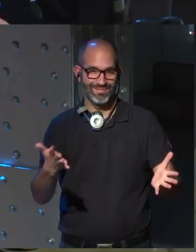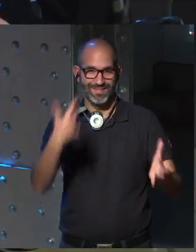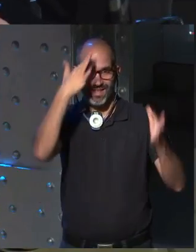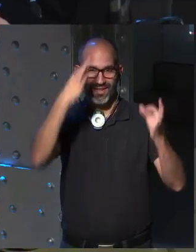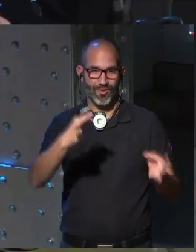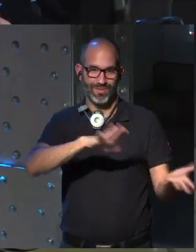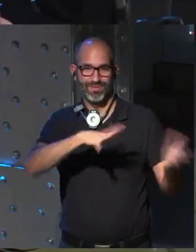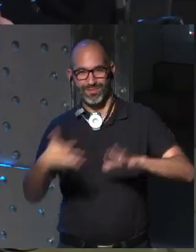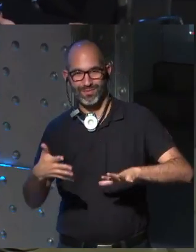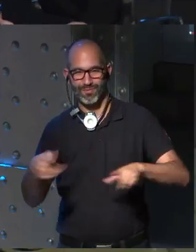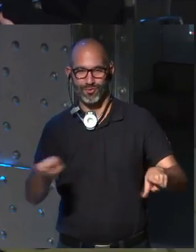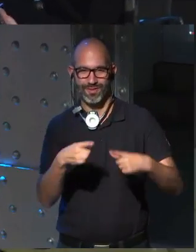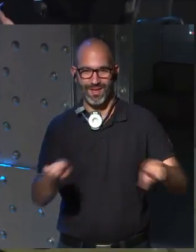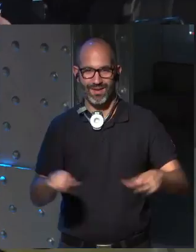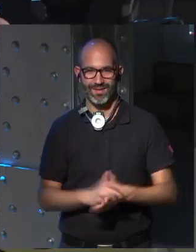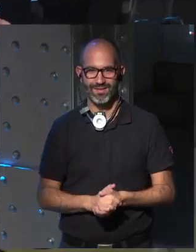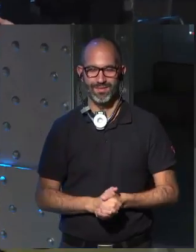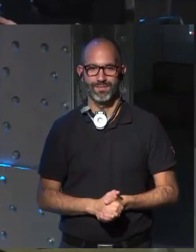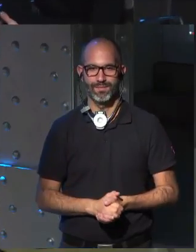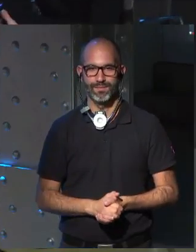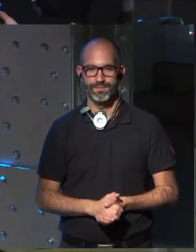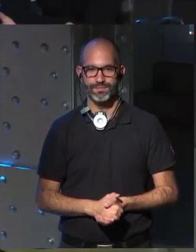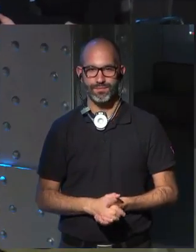Yes, apply to everything, absolutely, not just the music.